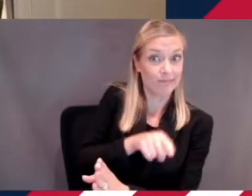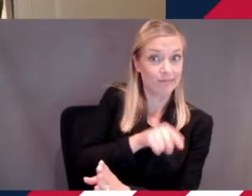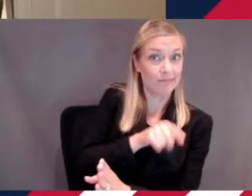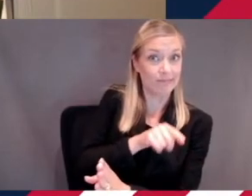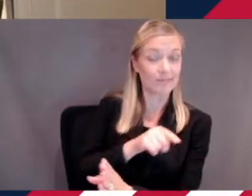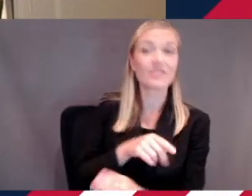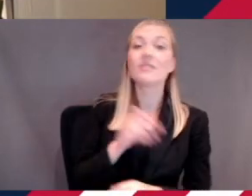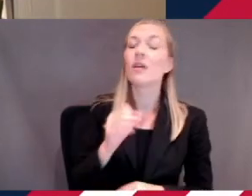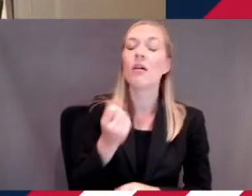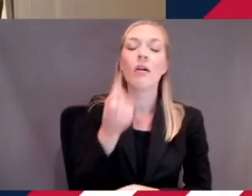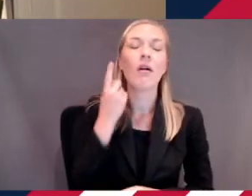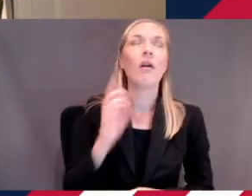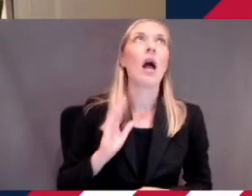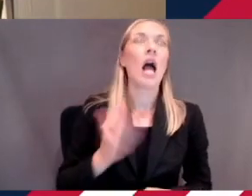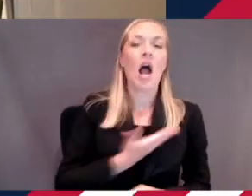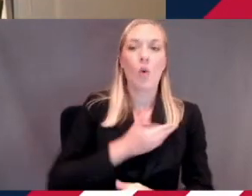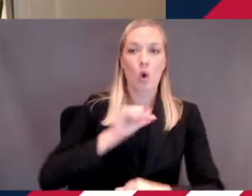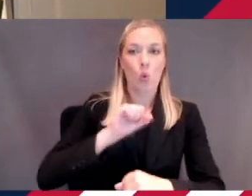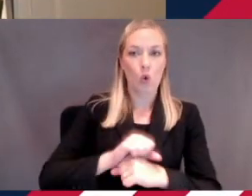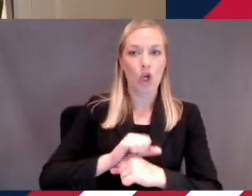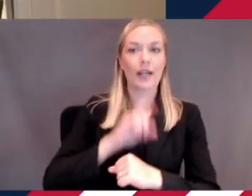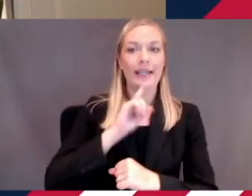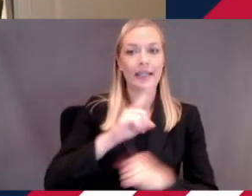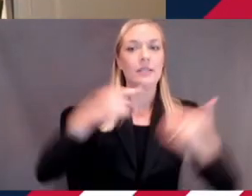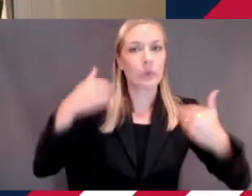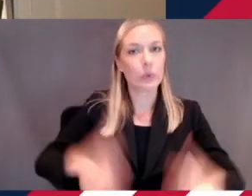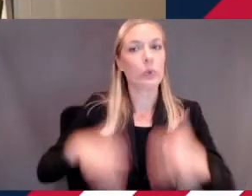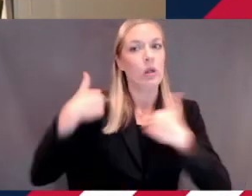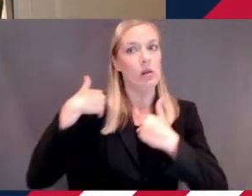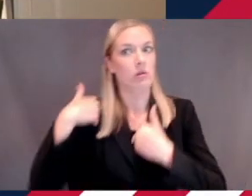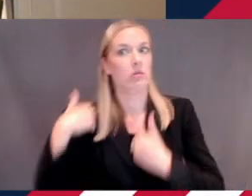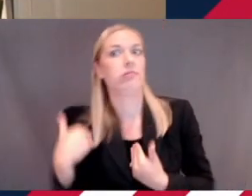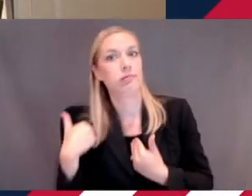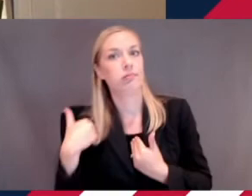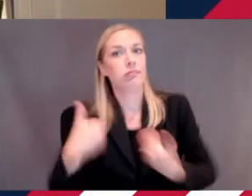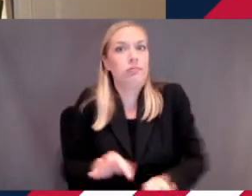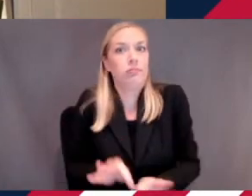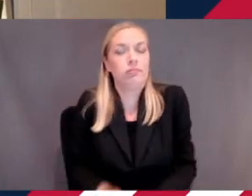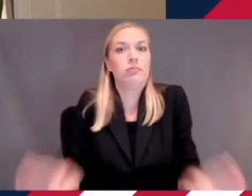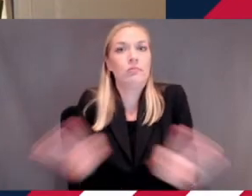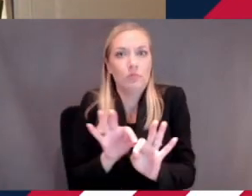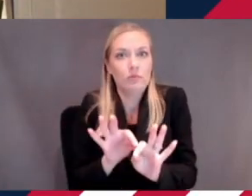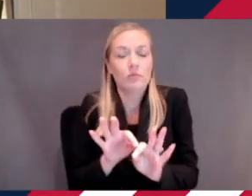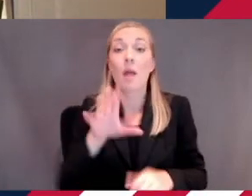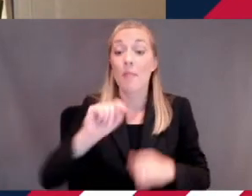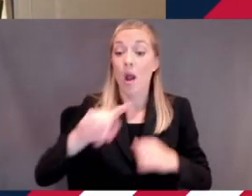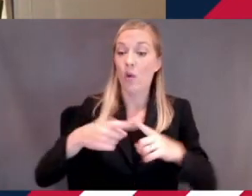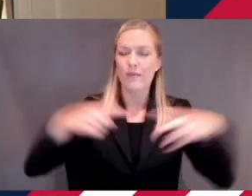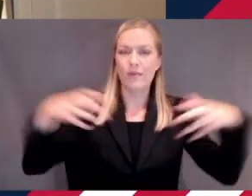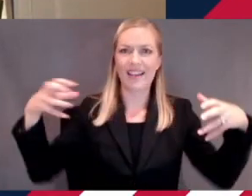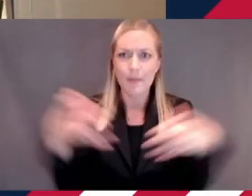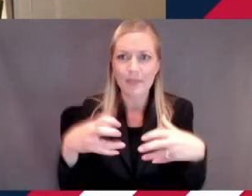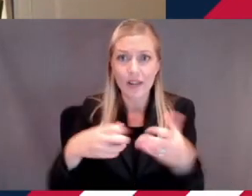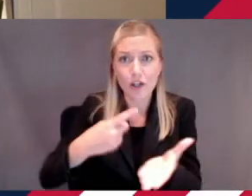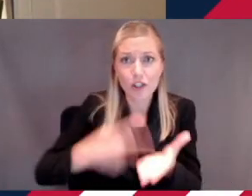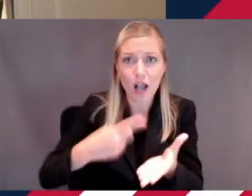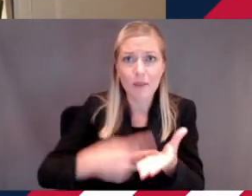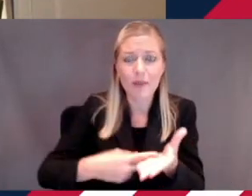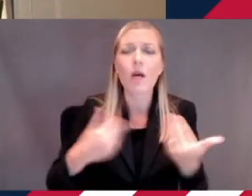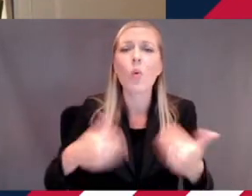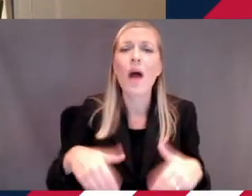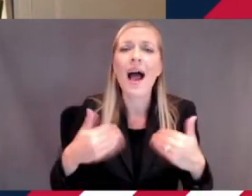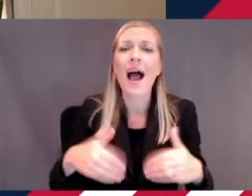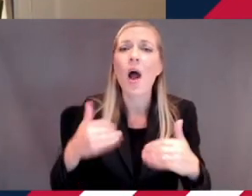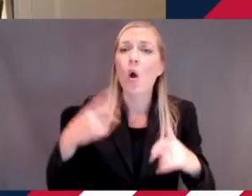way, it's an opportunity to highlight and showcase our shared values. And that's exactly what we're doing. This is